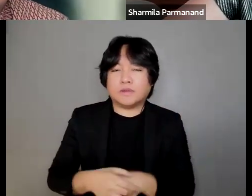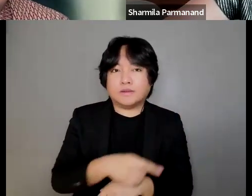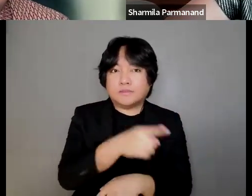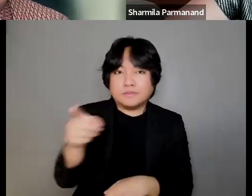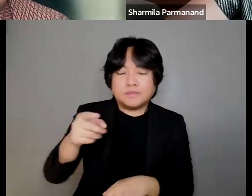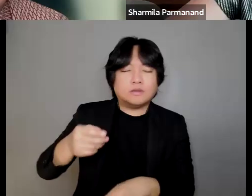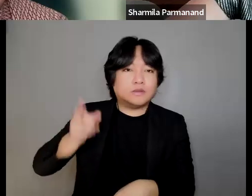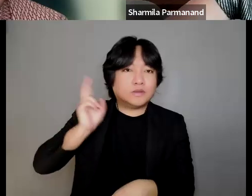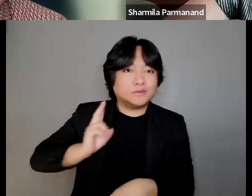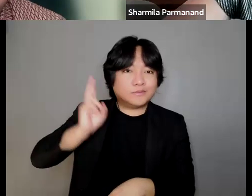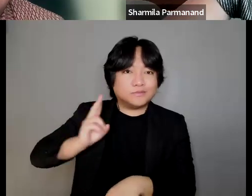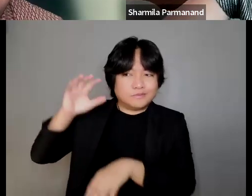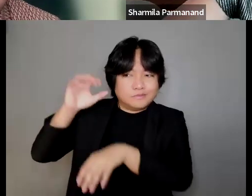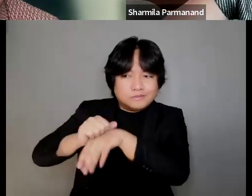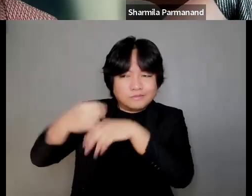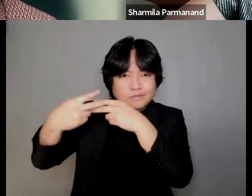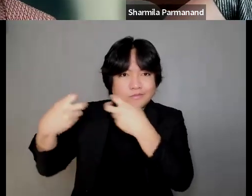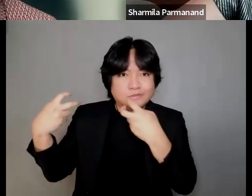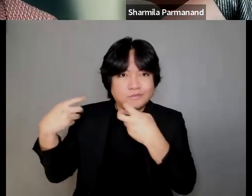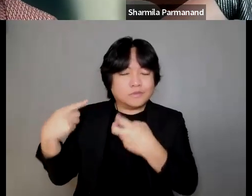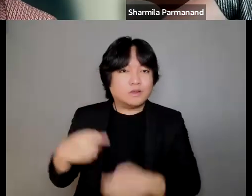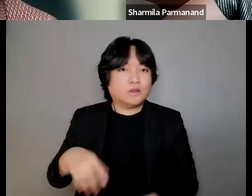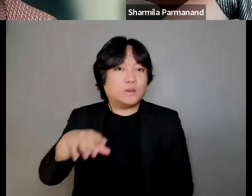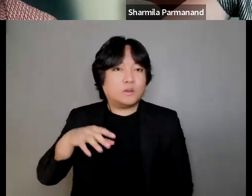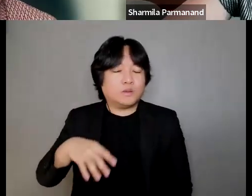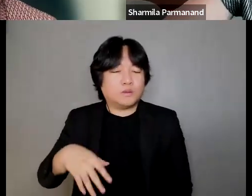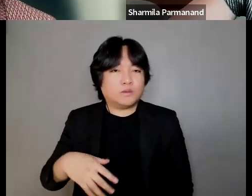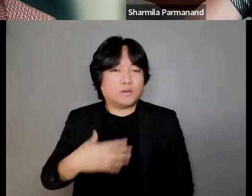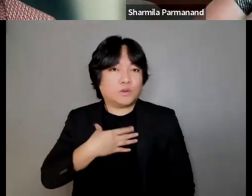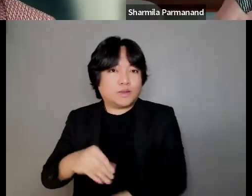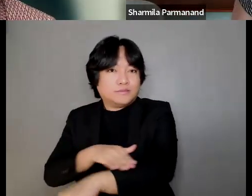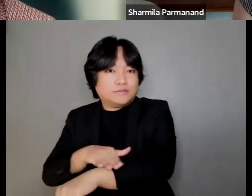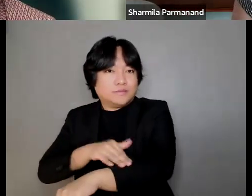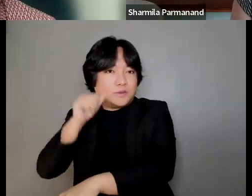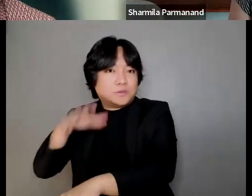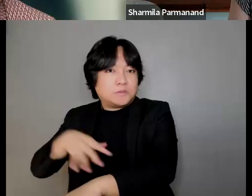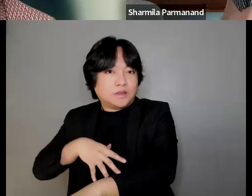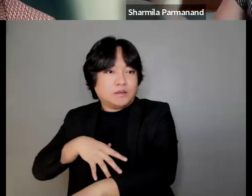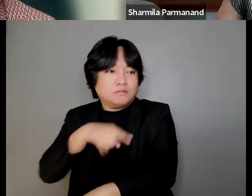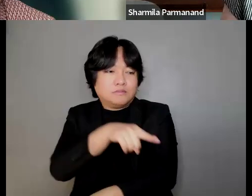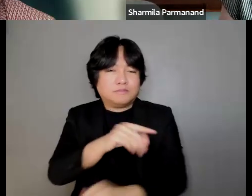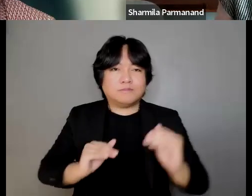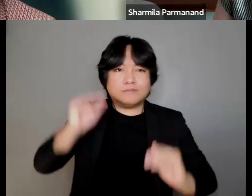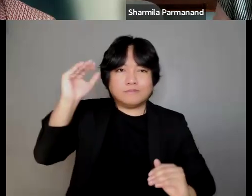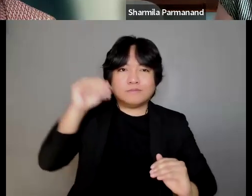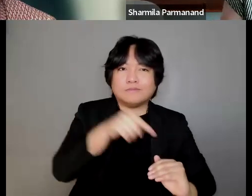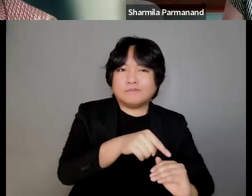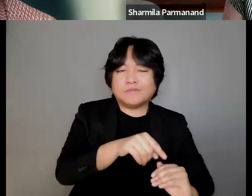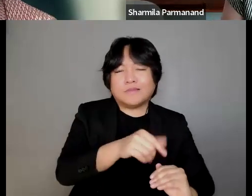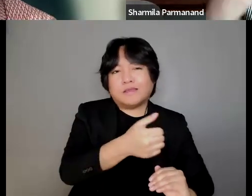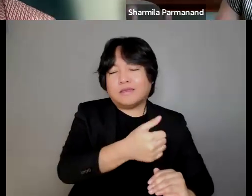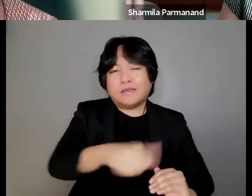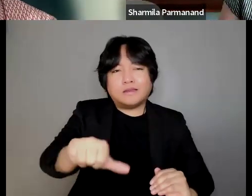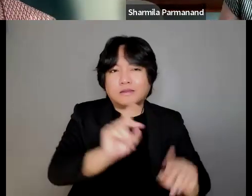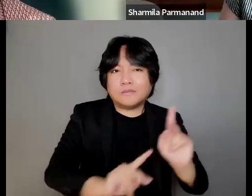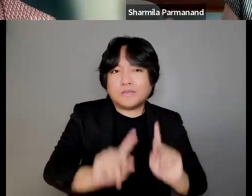history. White women never treated women from other colonized peoples